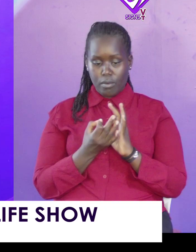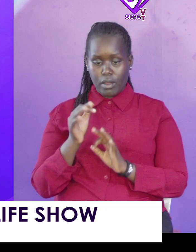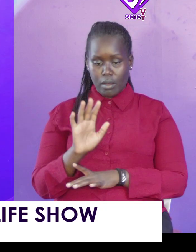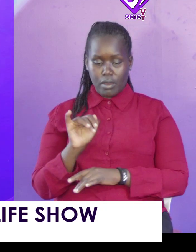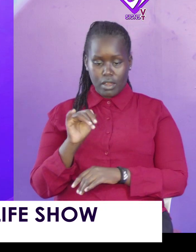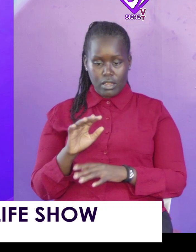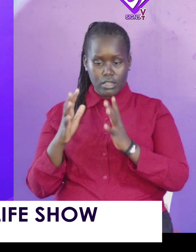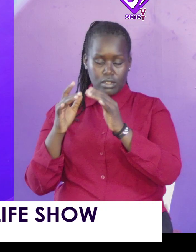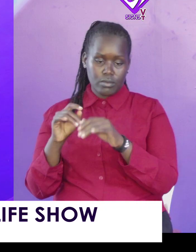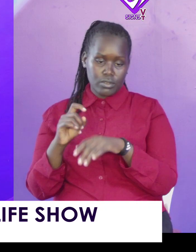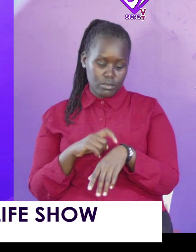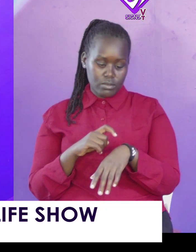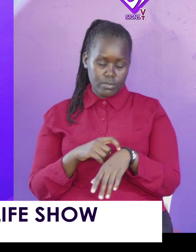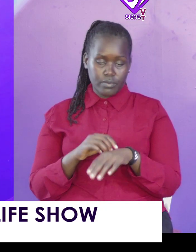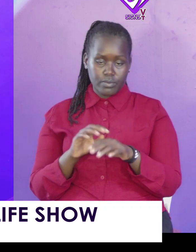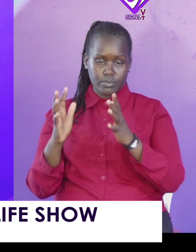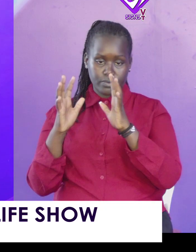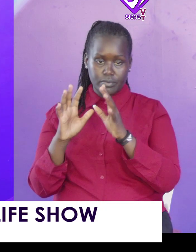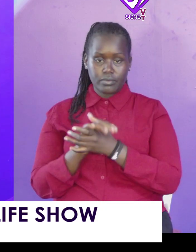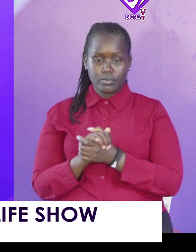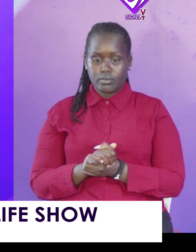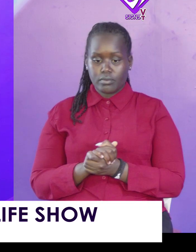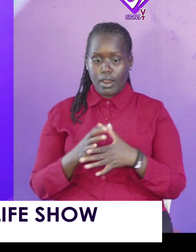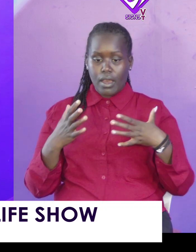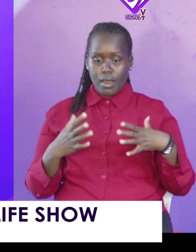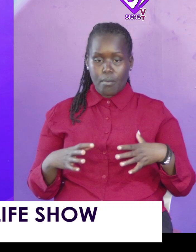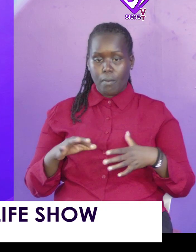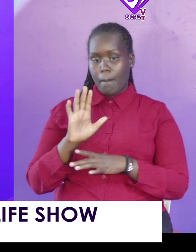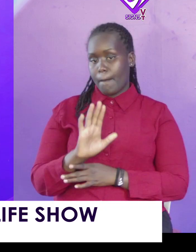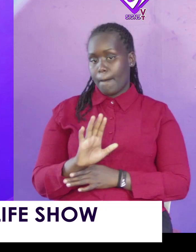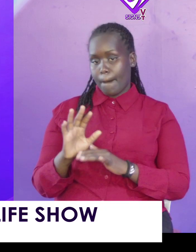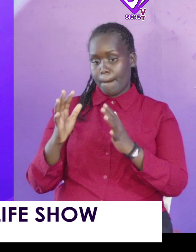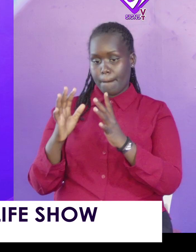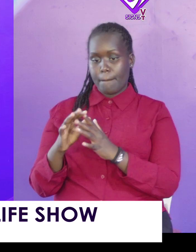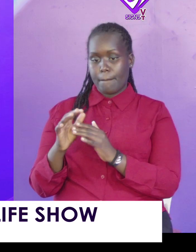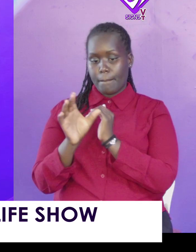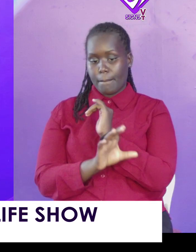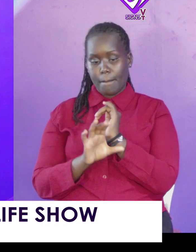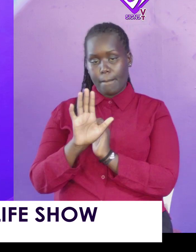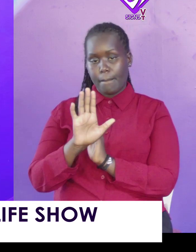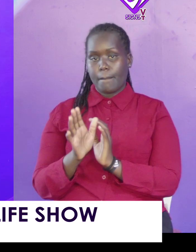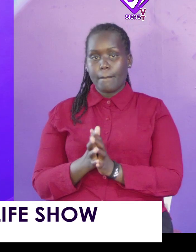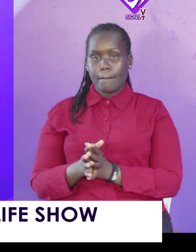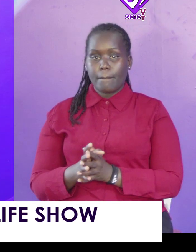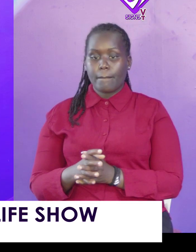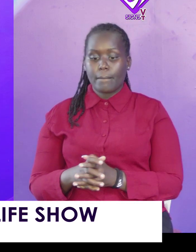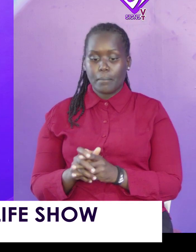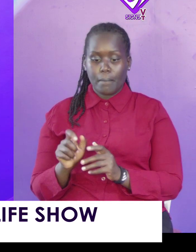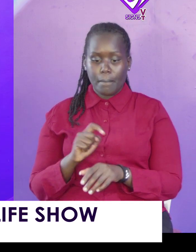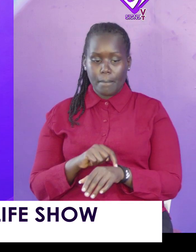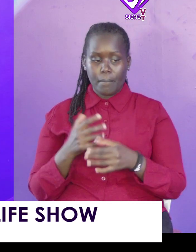celebration period. Celebrate your people. Celebrate your country. And as you